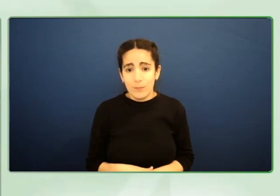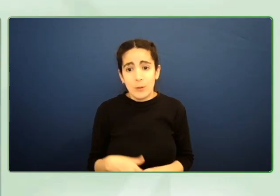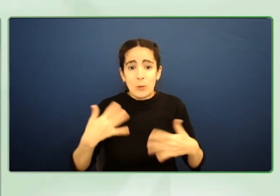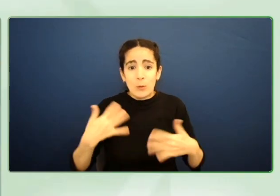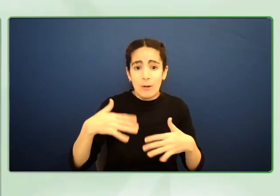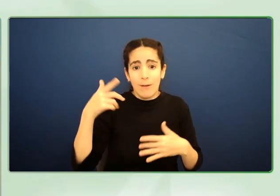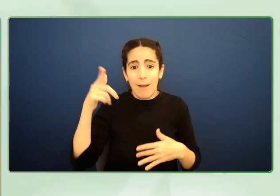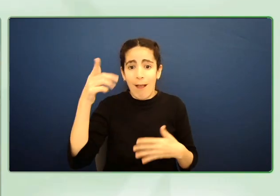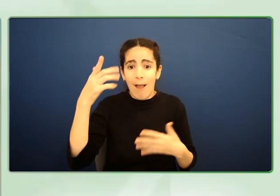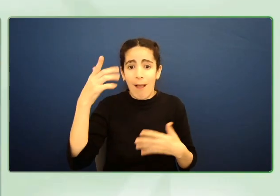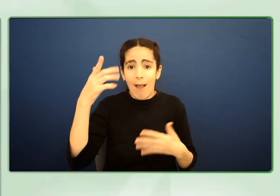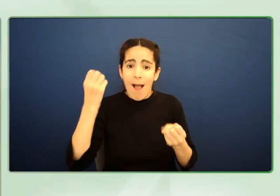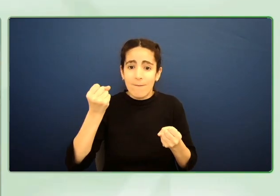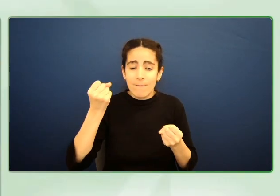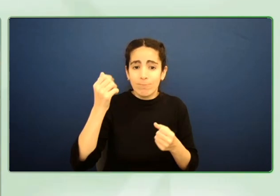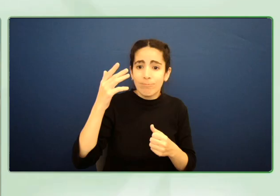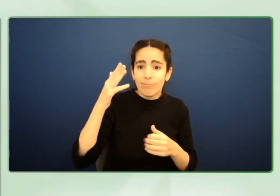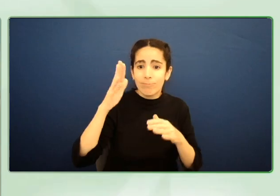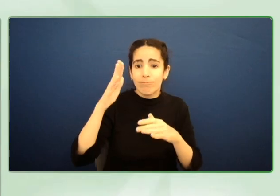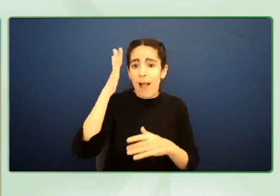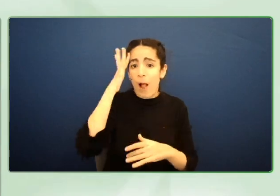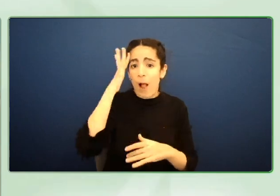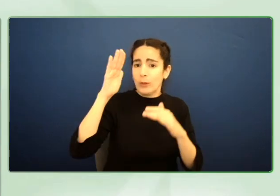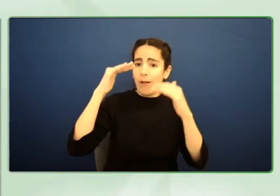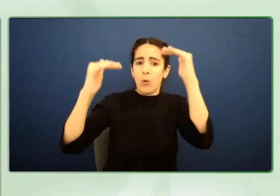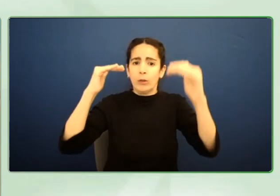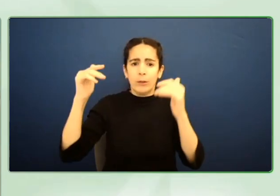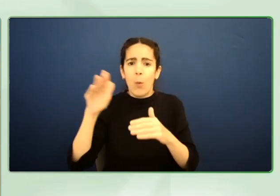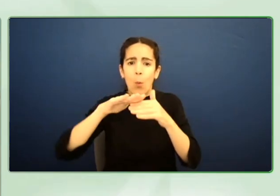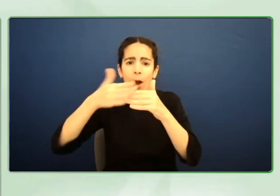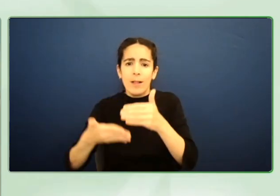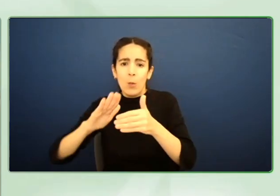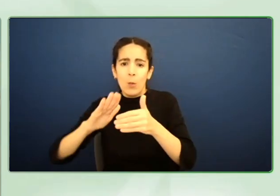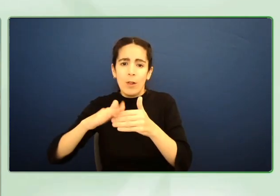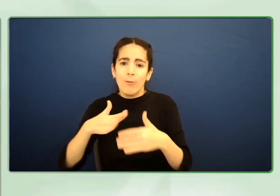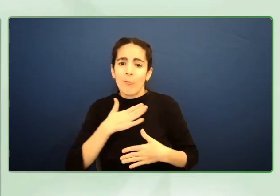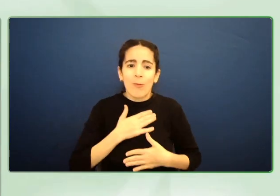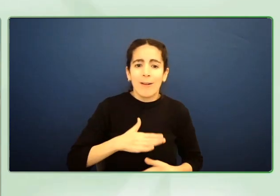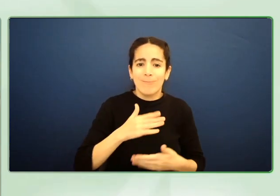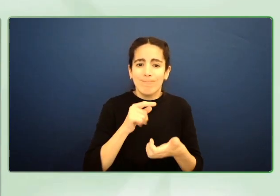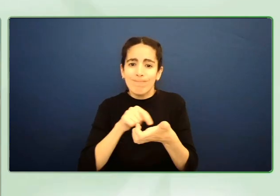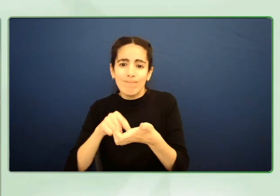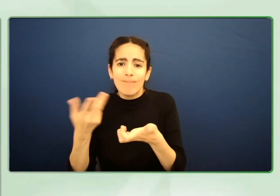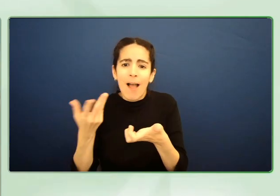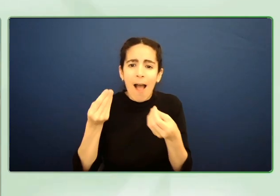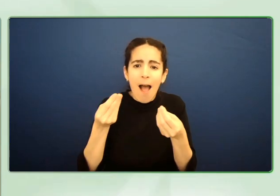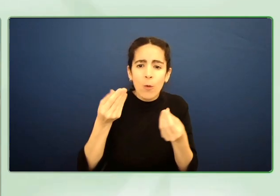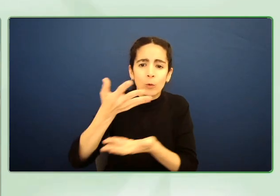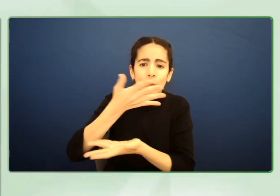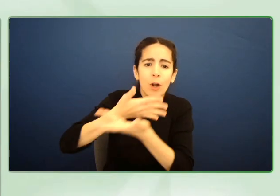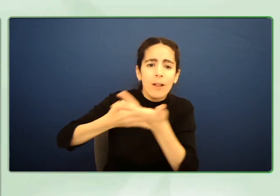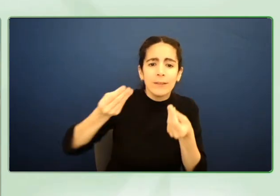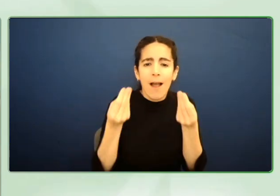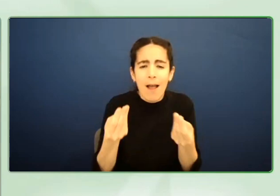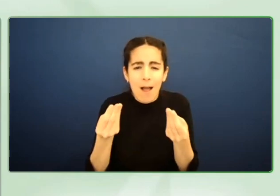Finnish society about this, and also within our units we are talking with our clients a lot how to prevent this from happening. But it's